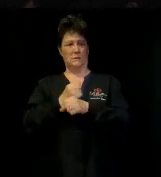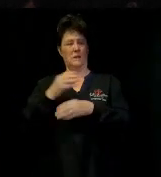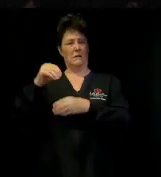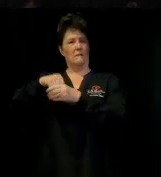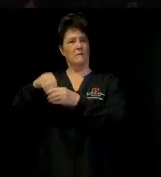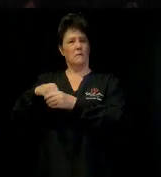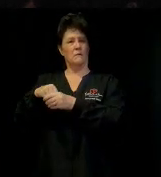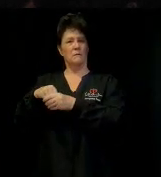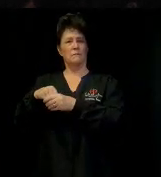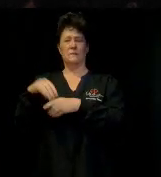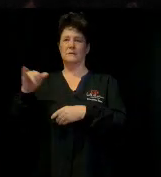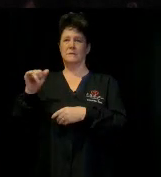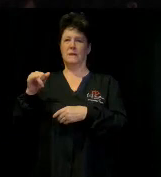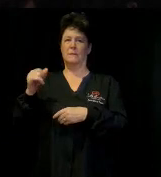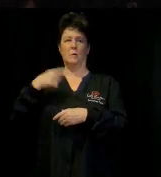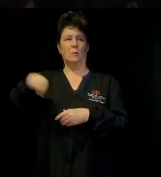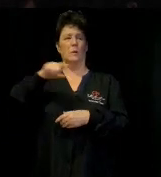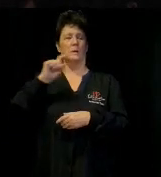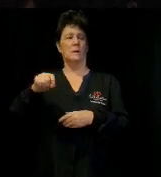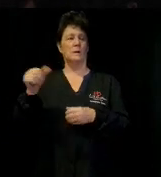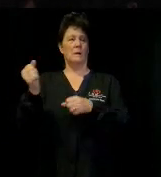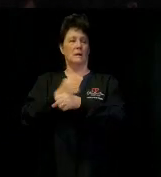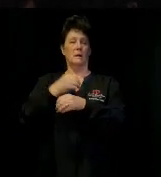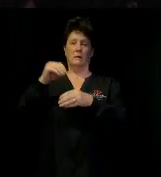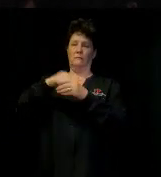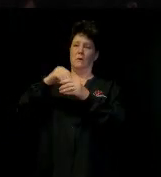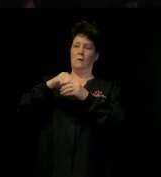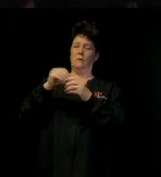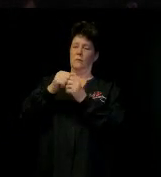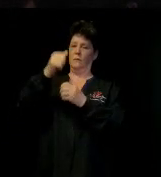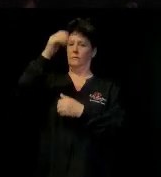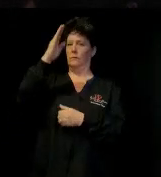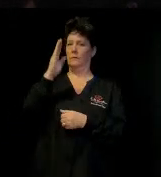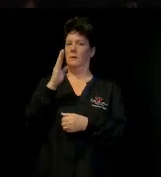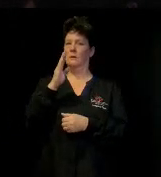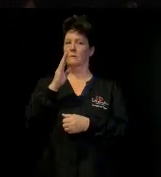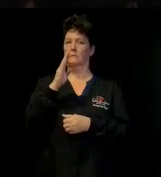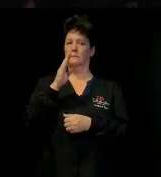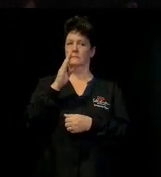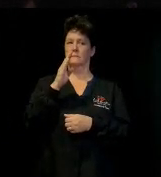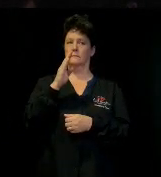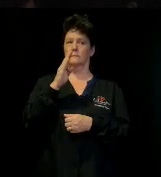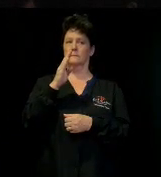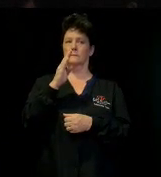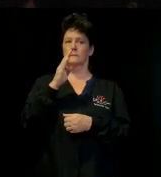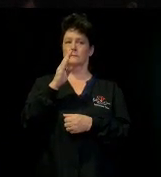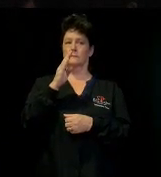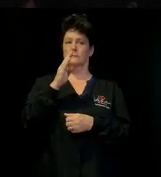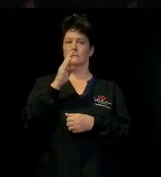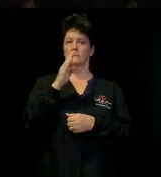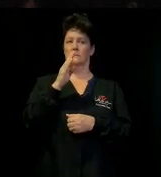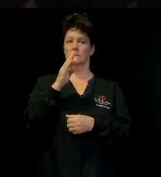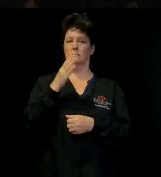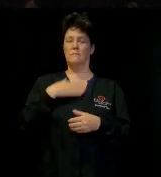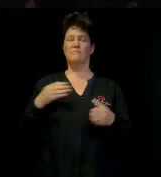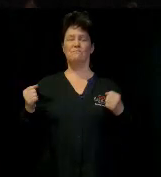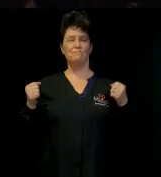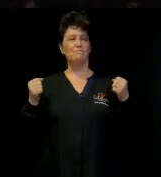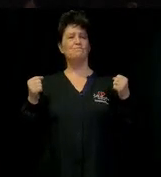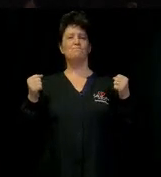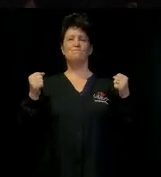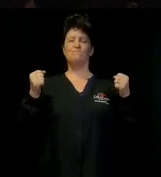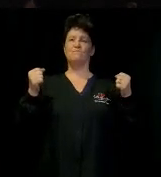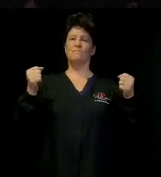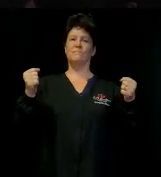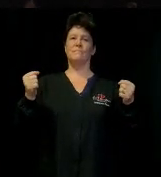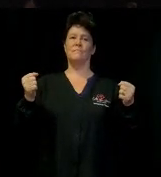Don't take for granted just because I'm at church. Man, God is jumping up and down. Man, I got to be with you today. I'm driving down the road and the